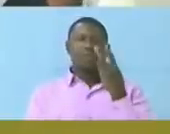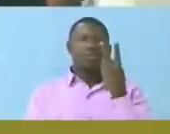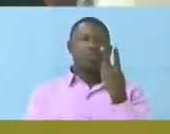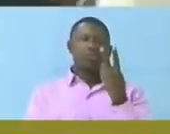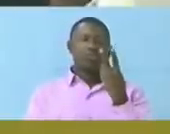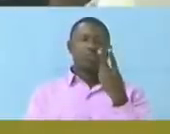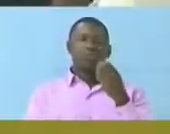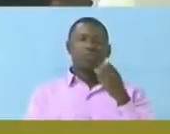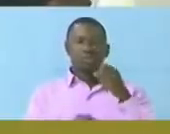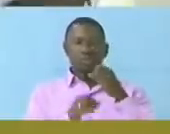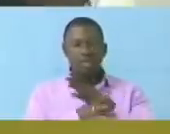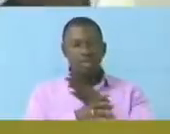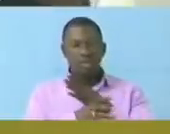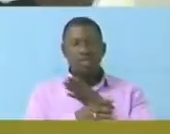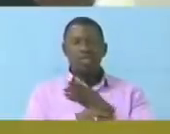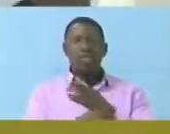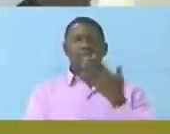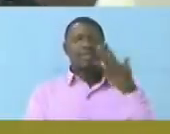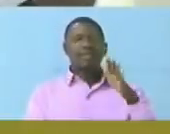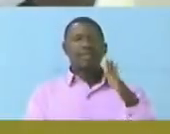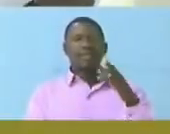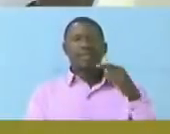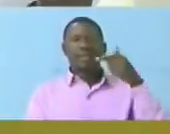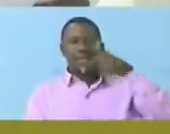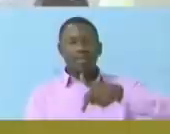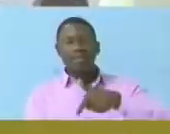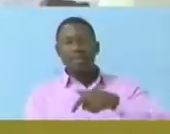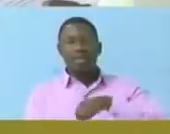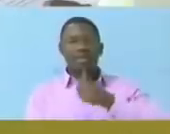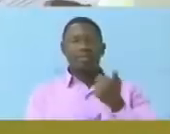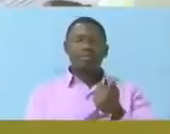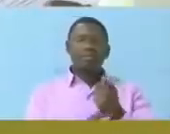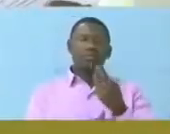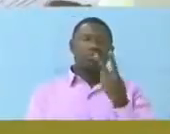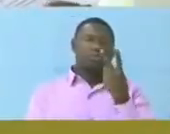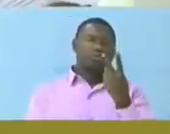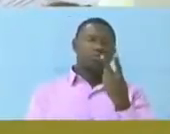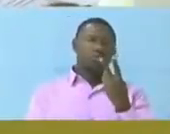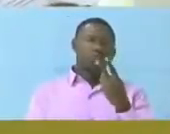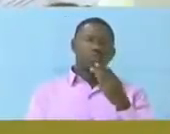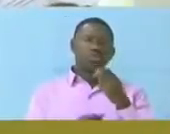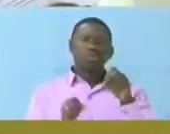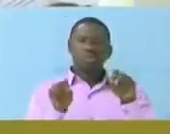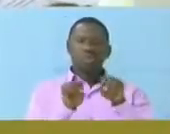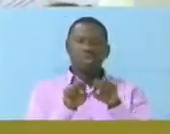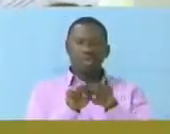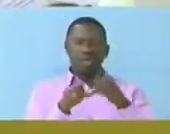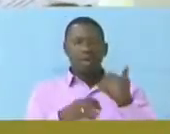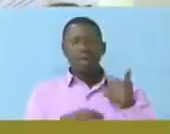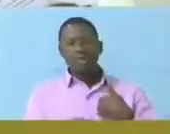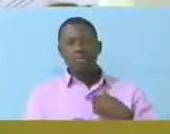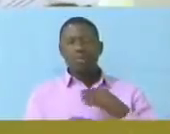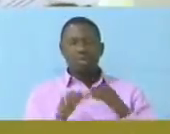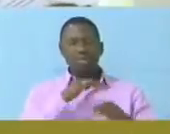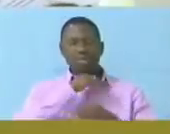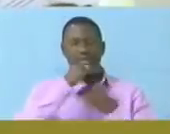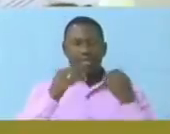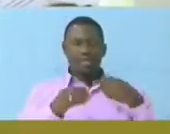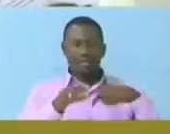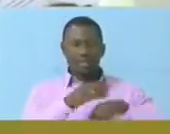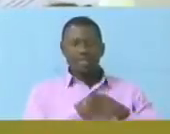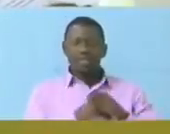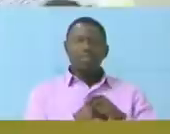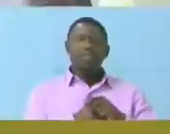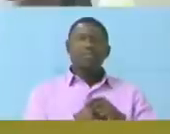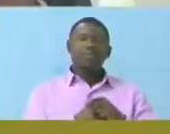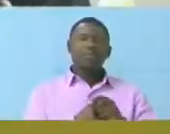2 Senegalese, etc. were killed in the Gambia. Oye ñu mo leen fa Gambia banko kanjam kibar ko ñu ya fe wala